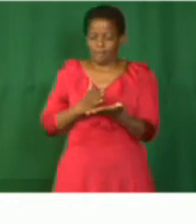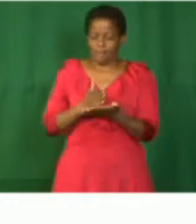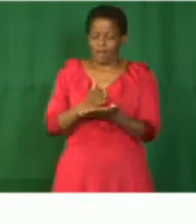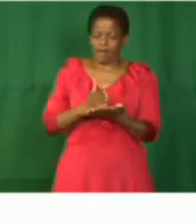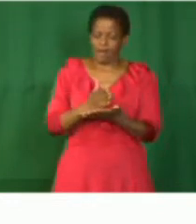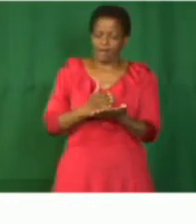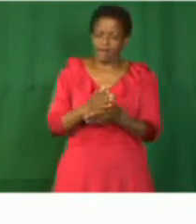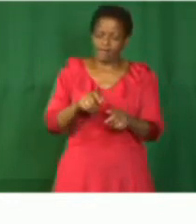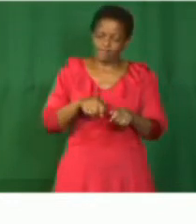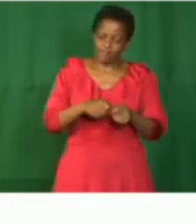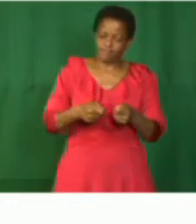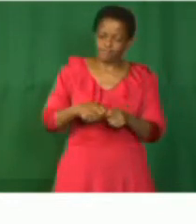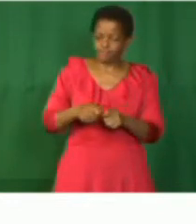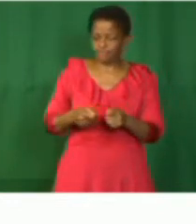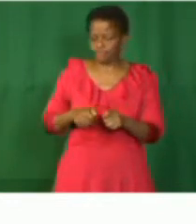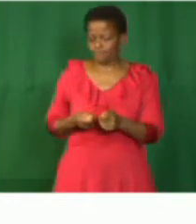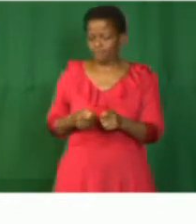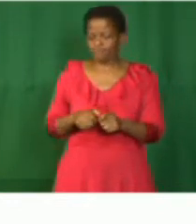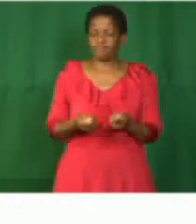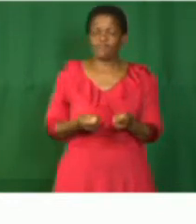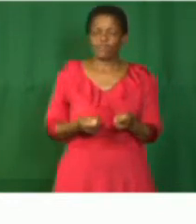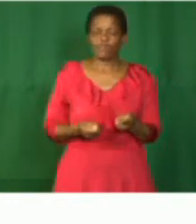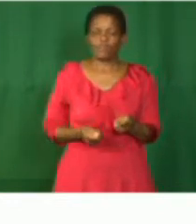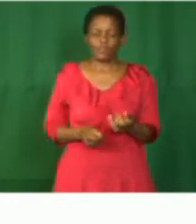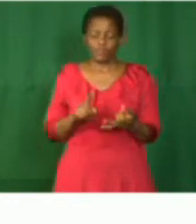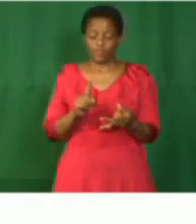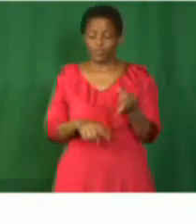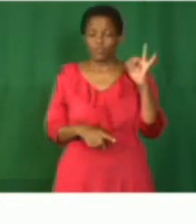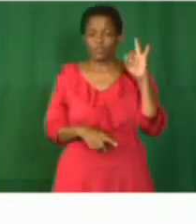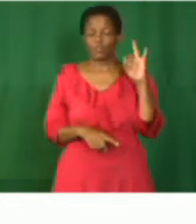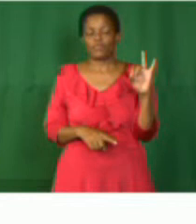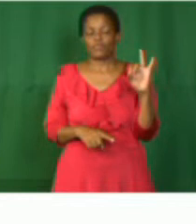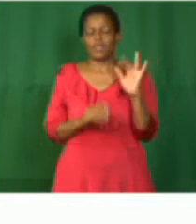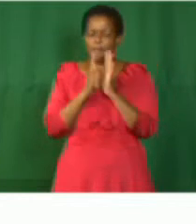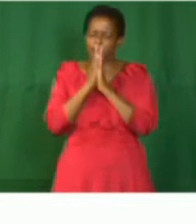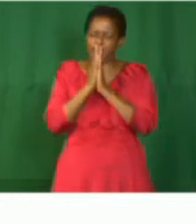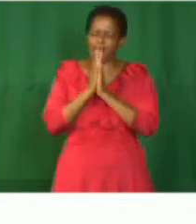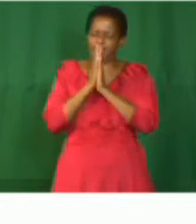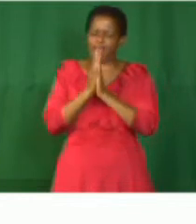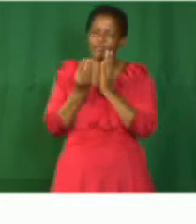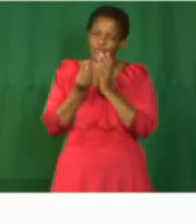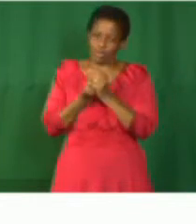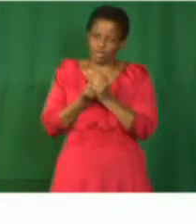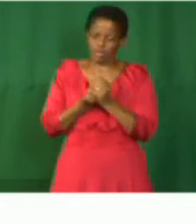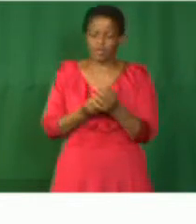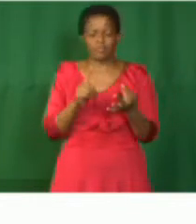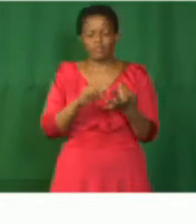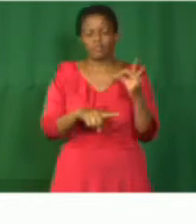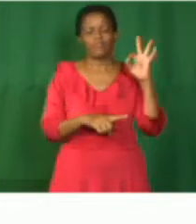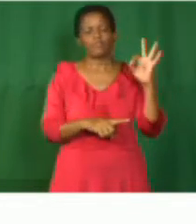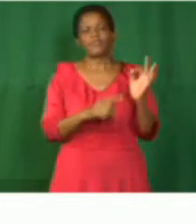bread. Secondly, praying together. Thirdly, preaching. And the last